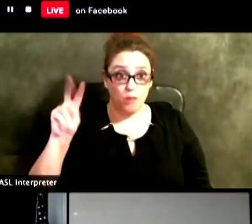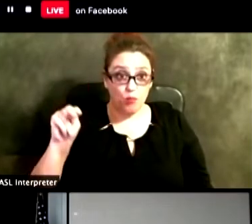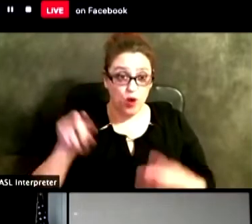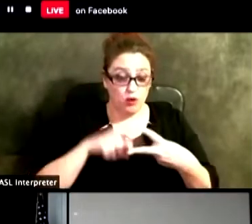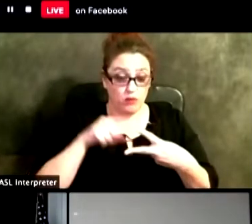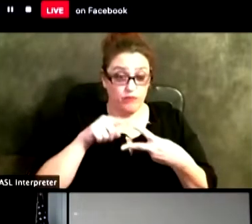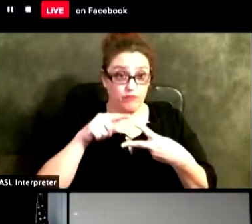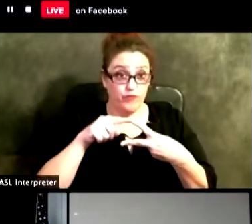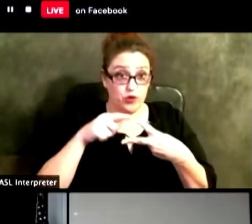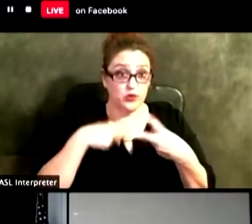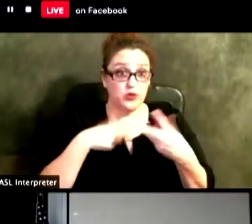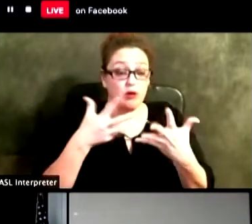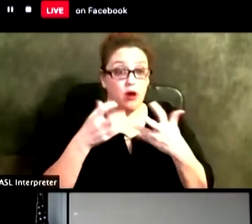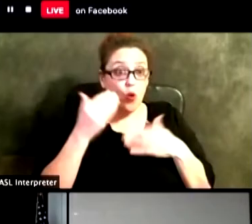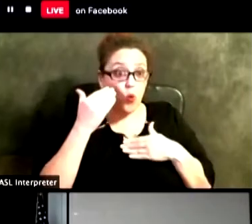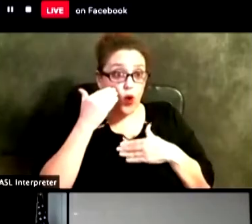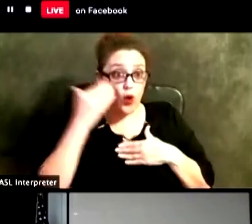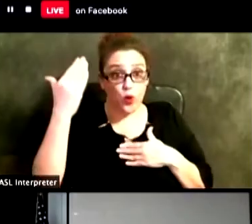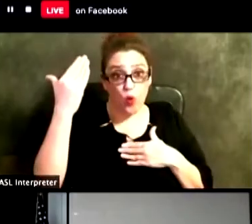the